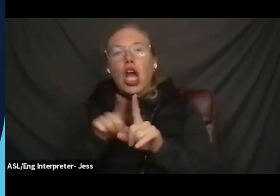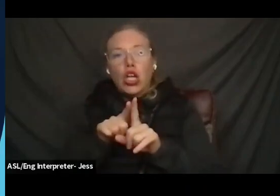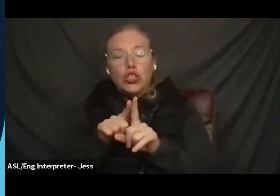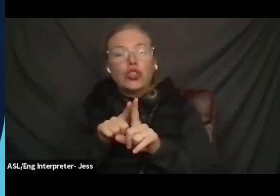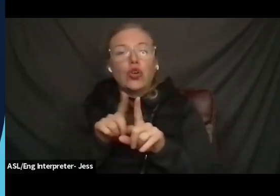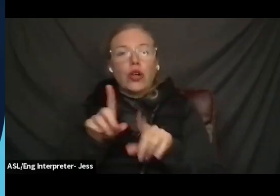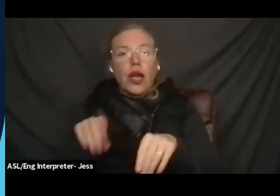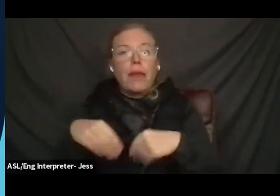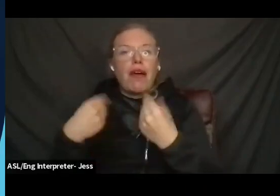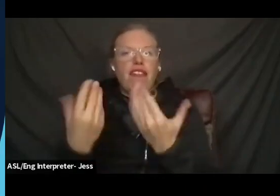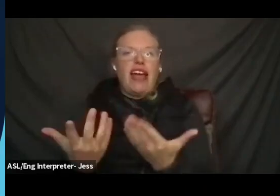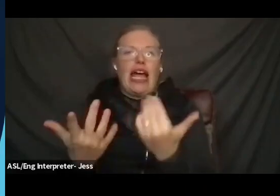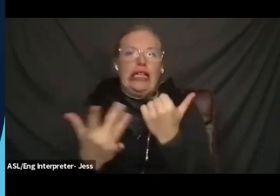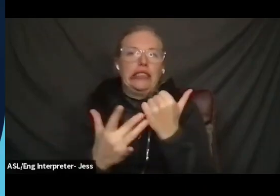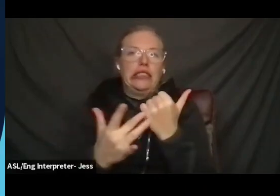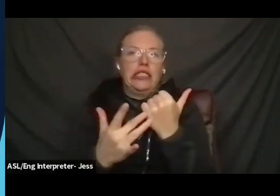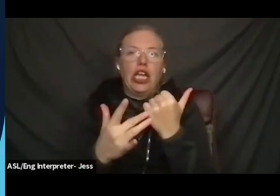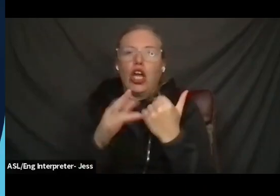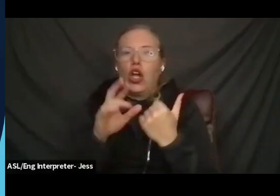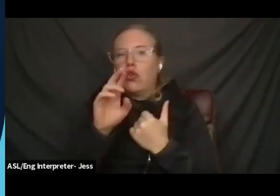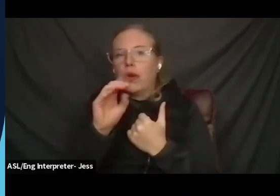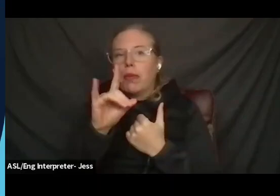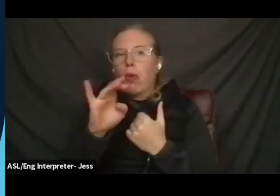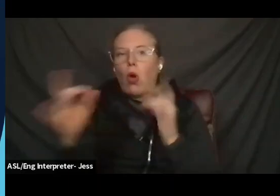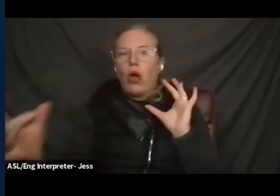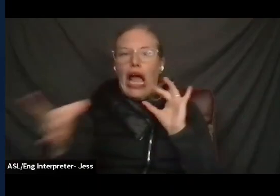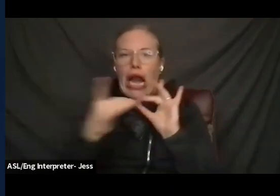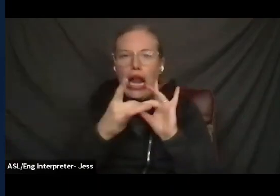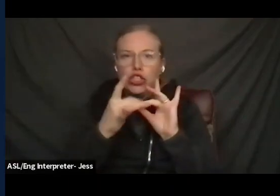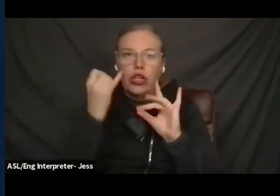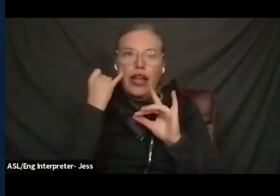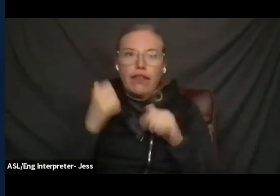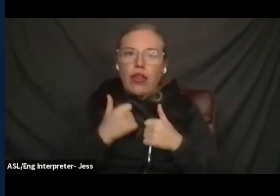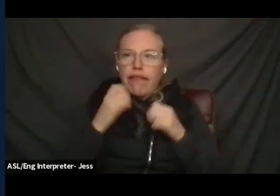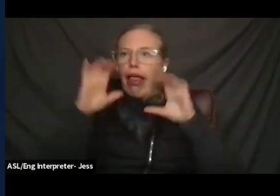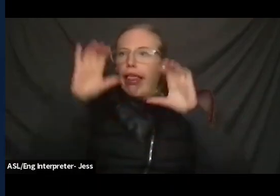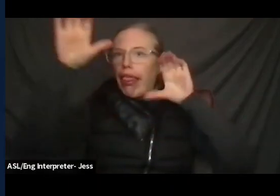technology can also provide remote connection for people. Okay, next slide.